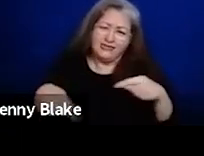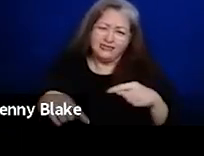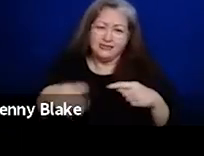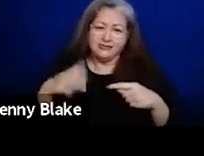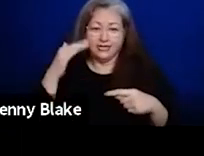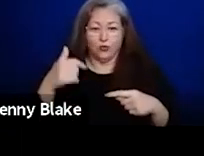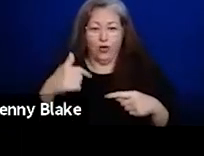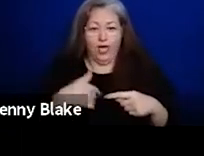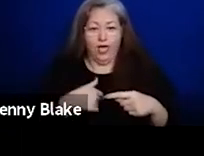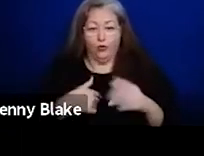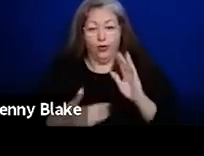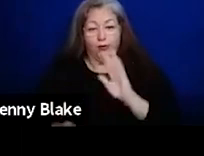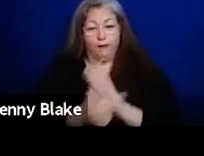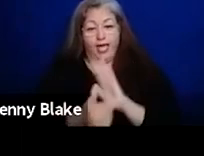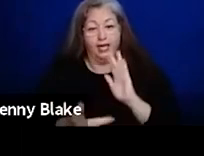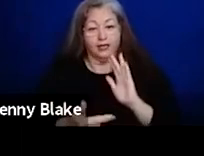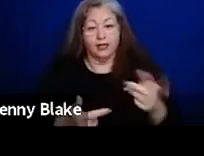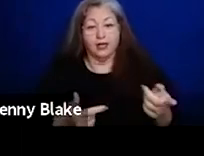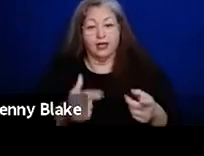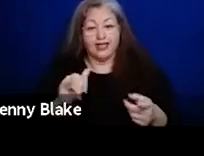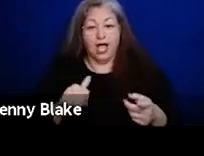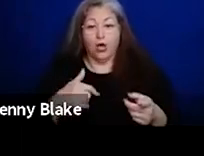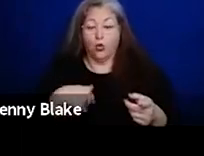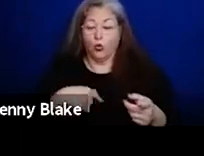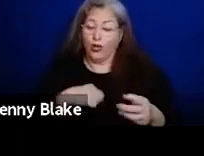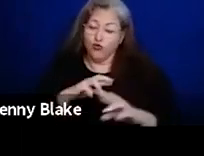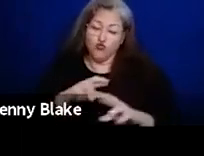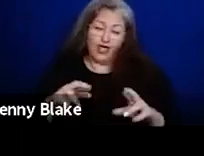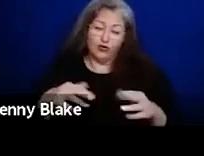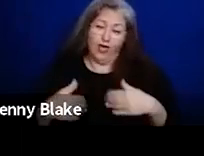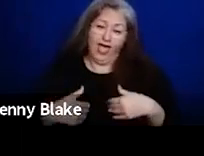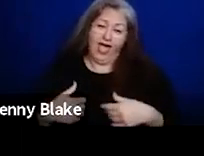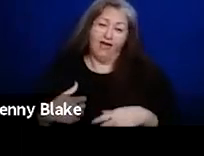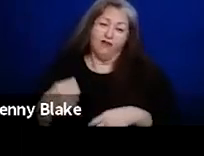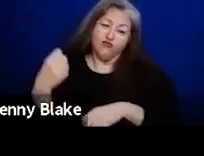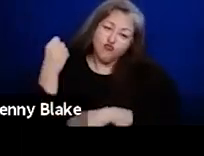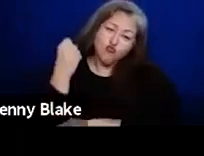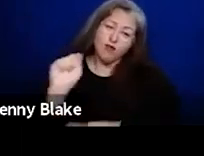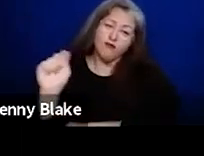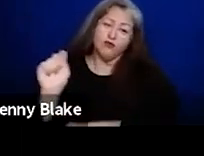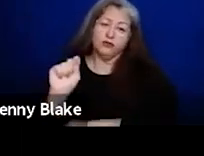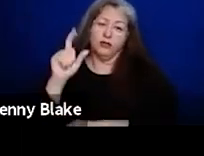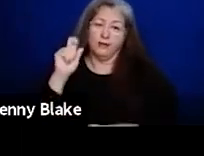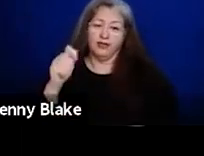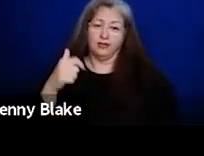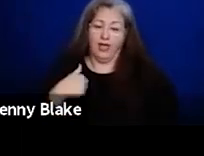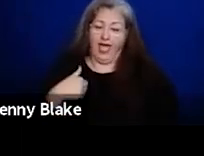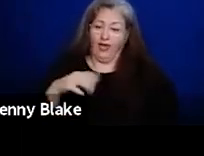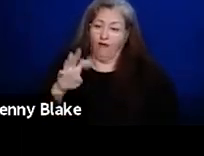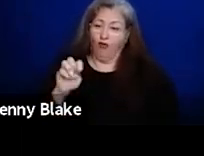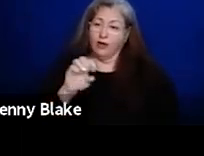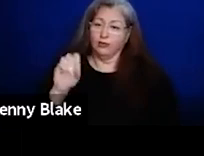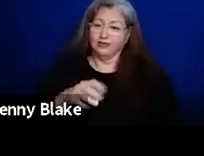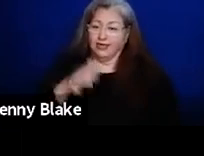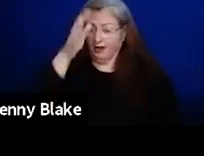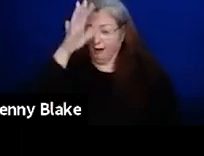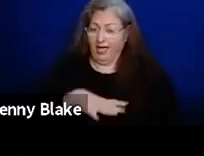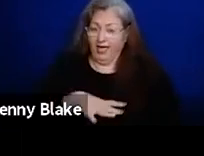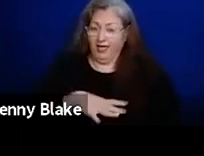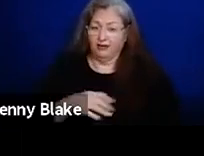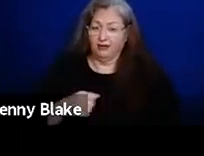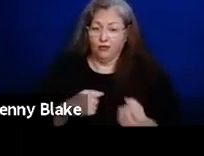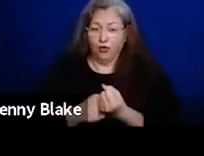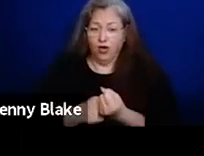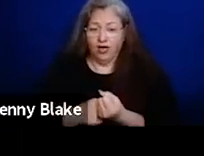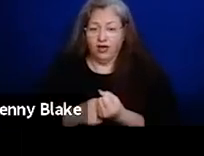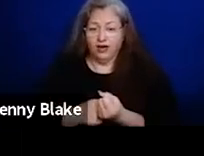they banned it. And in fact, we were about to create a revolution because we had 40% men. We